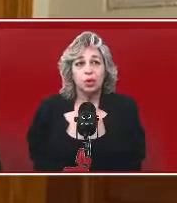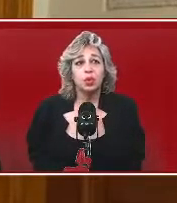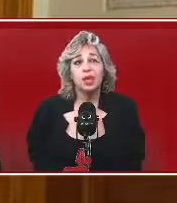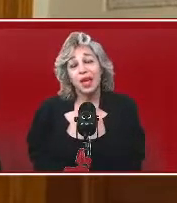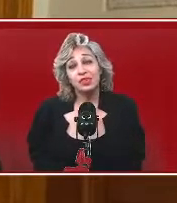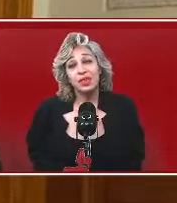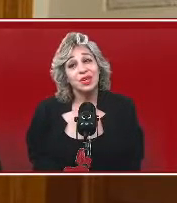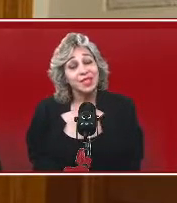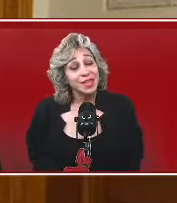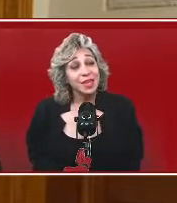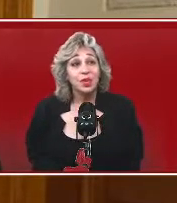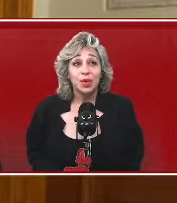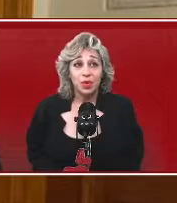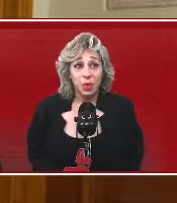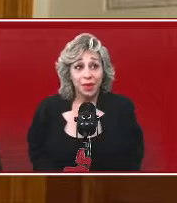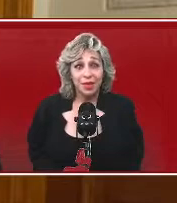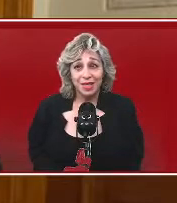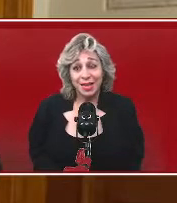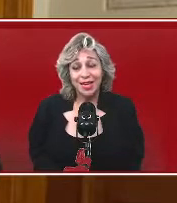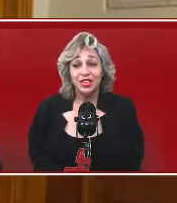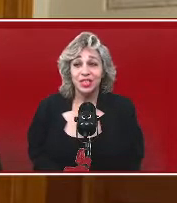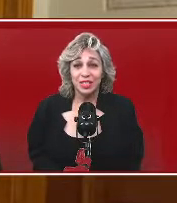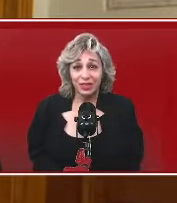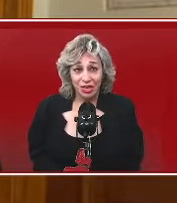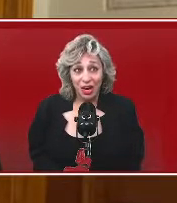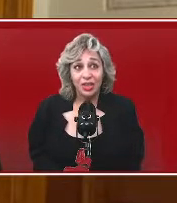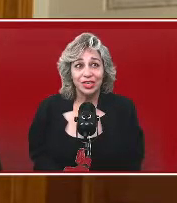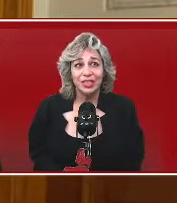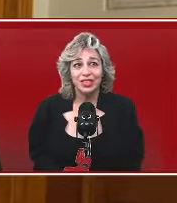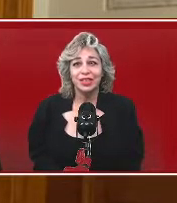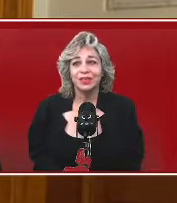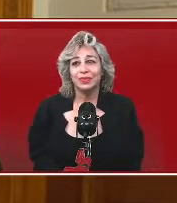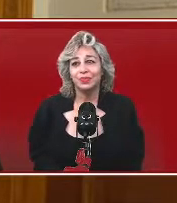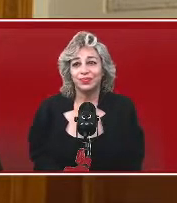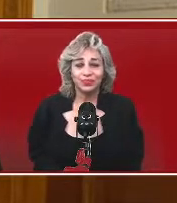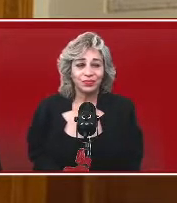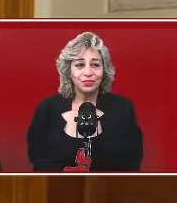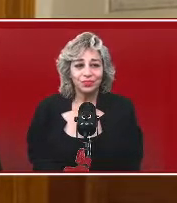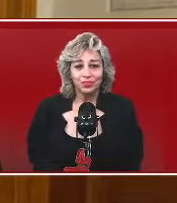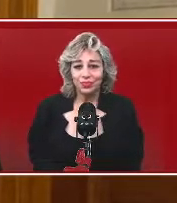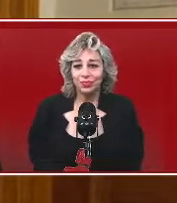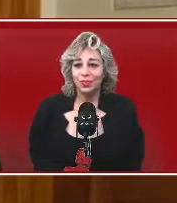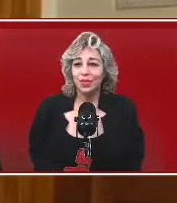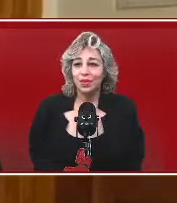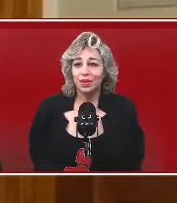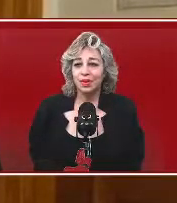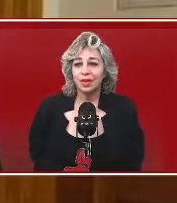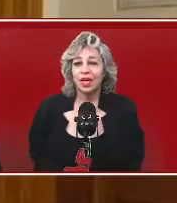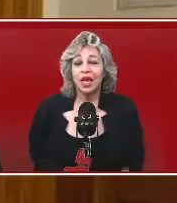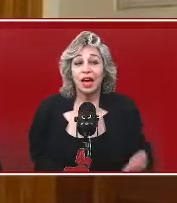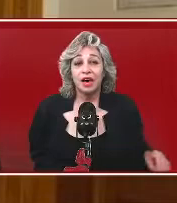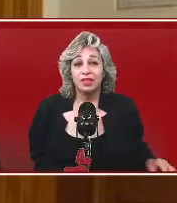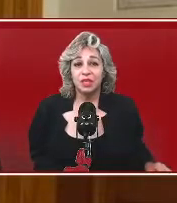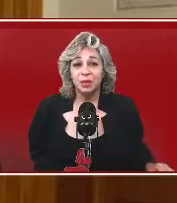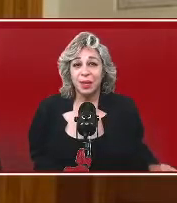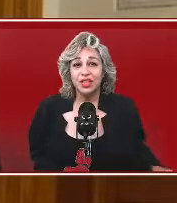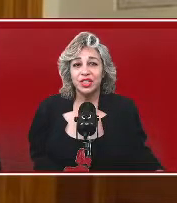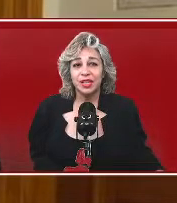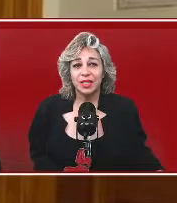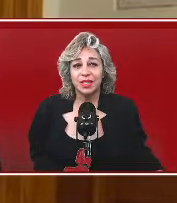médicos, we have to continue with the recommendations of the doctors, de los especialistas, of